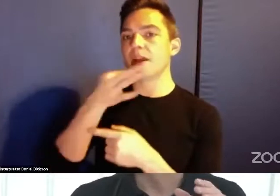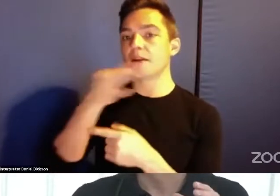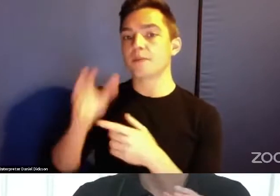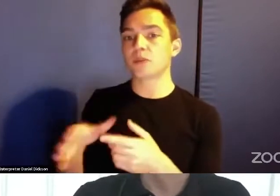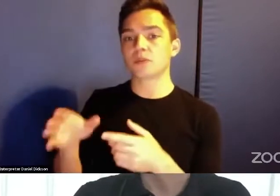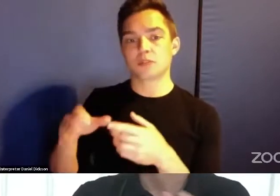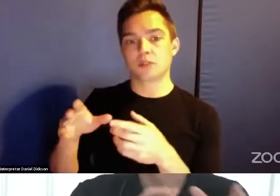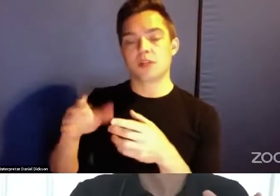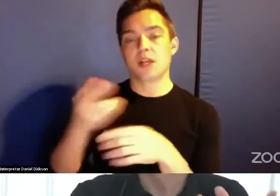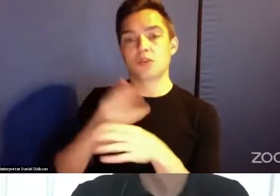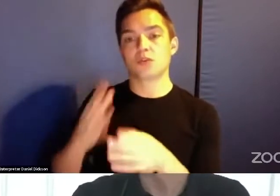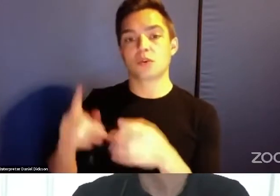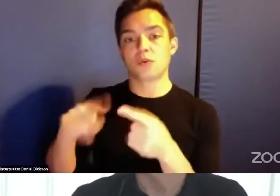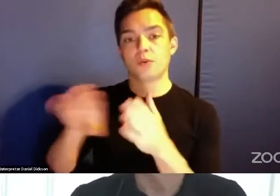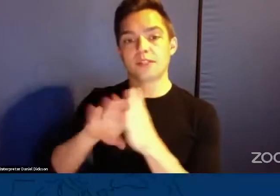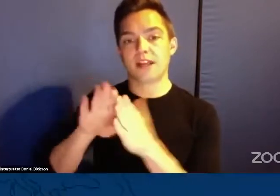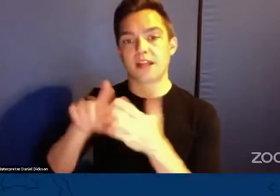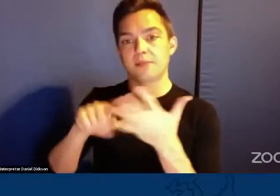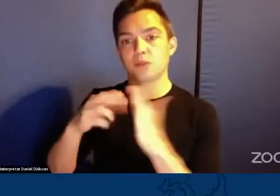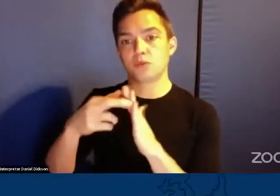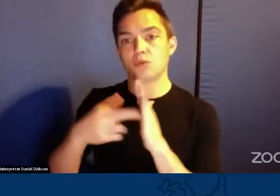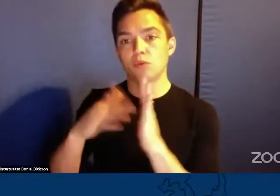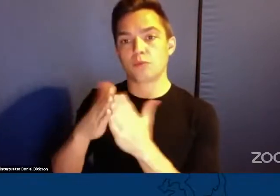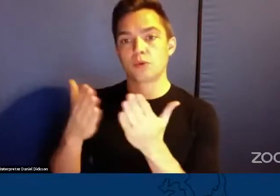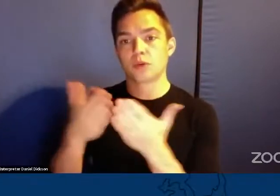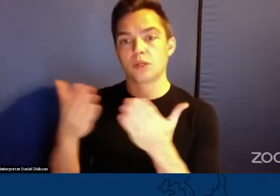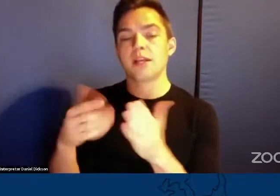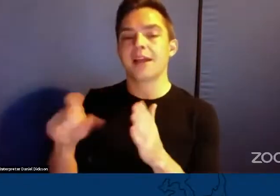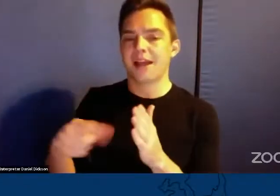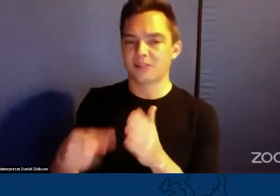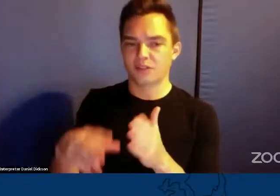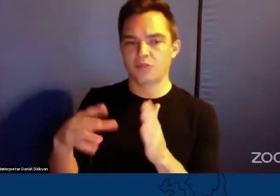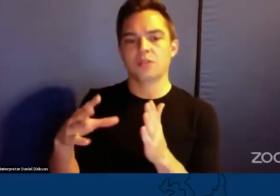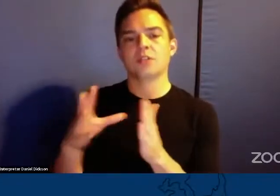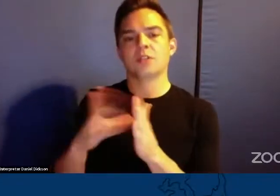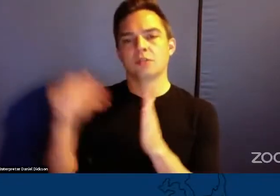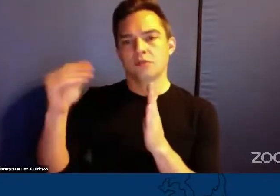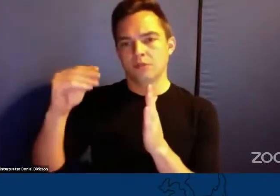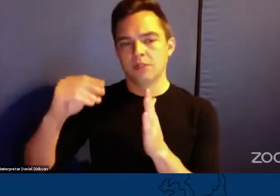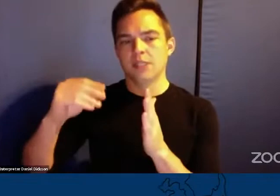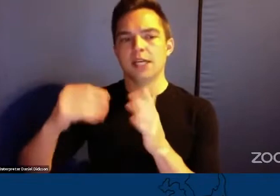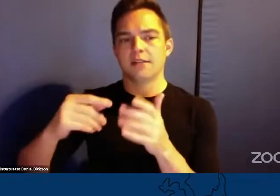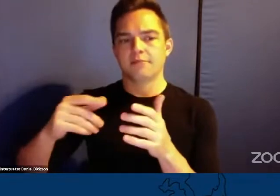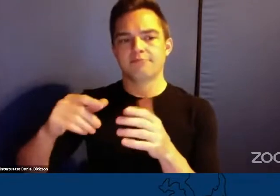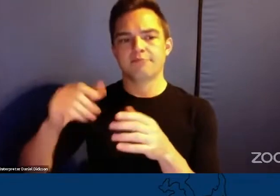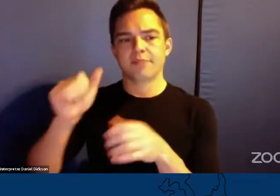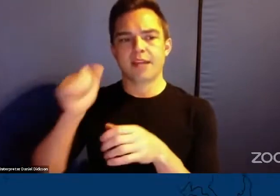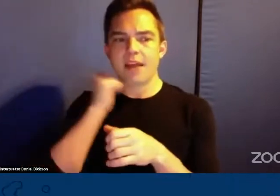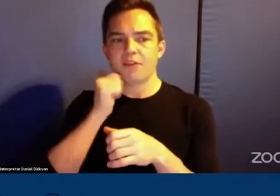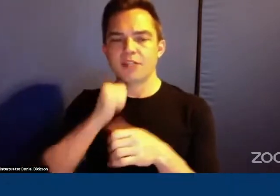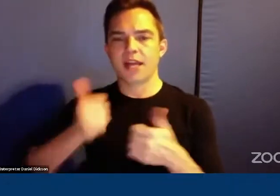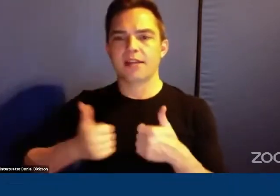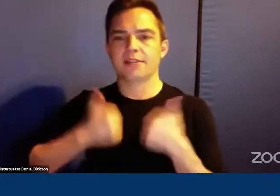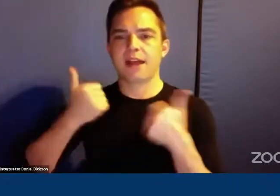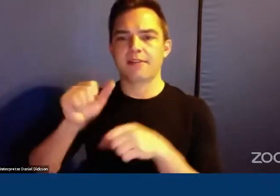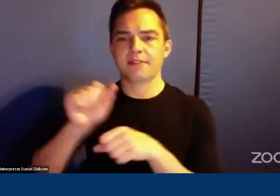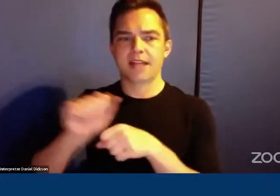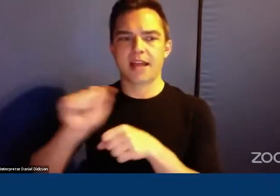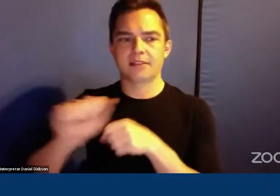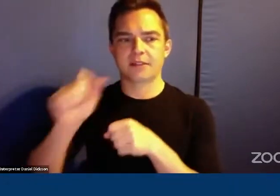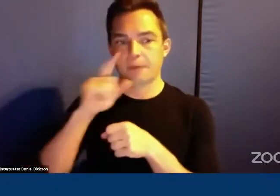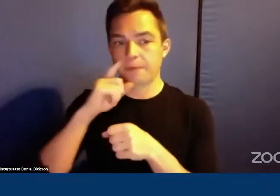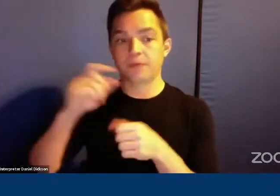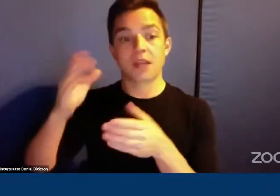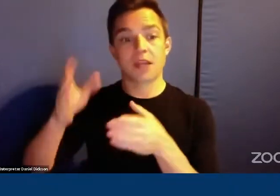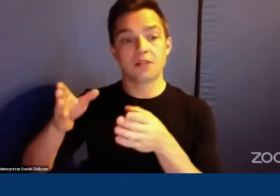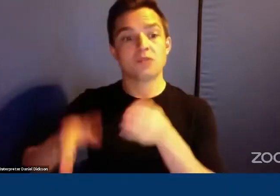has to represent tasks of daily life, and in the competition we see then how robust, how functional the devices are